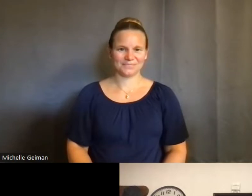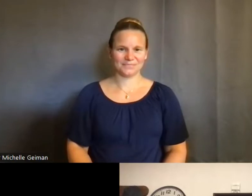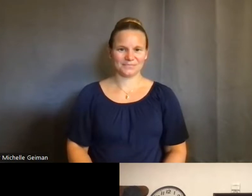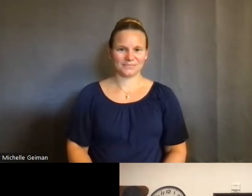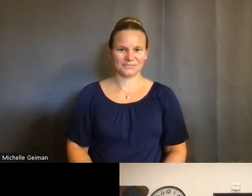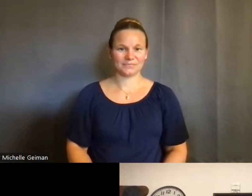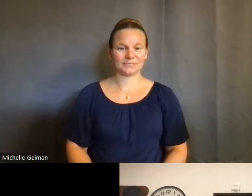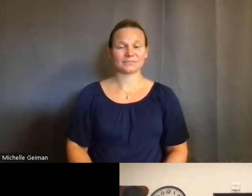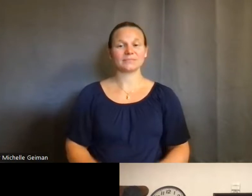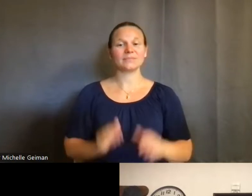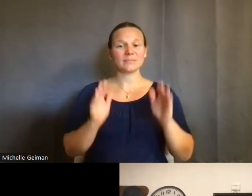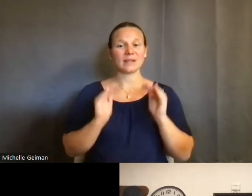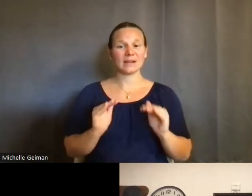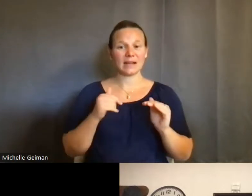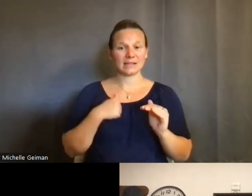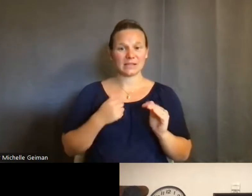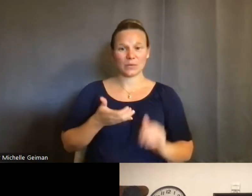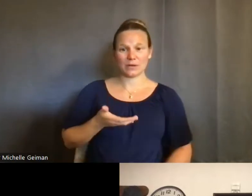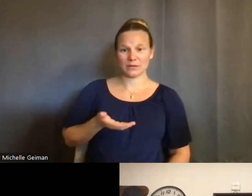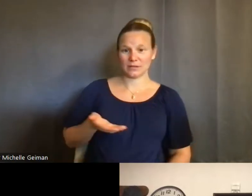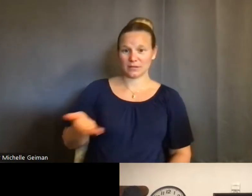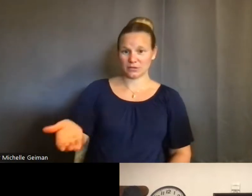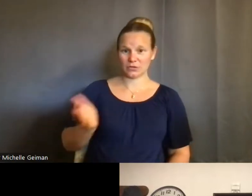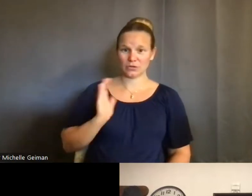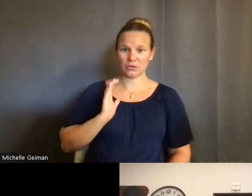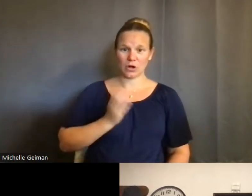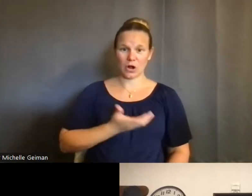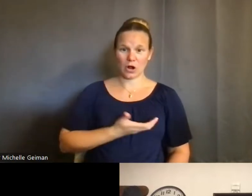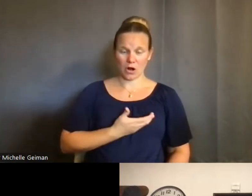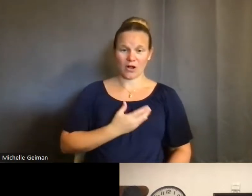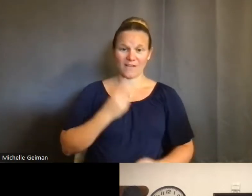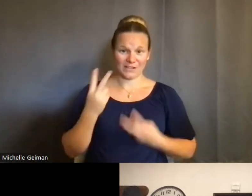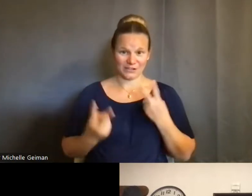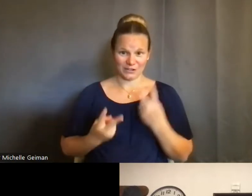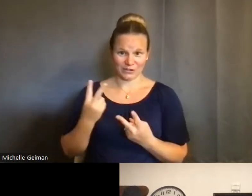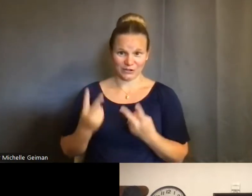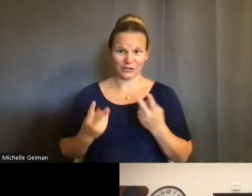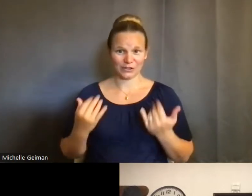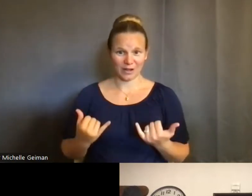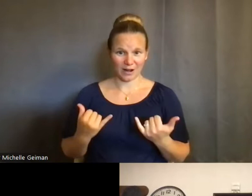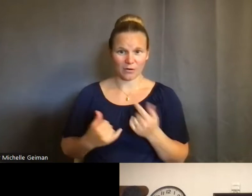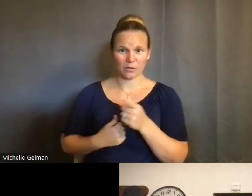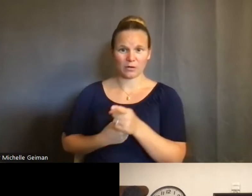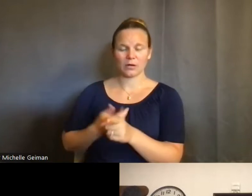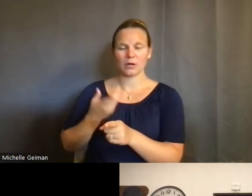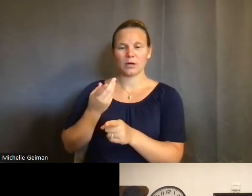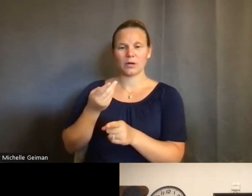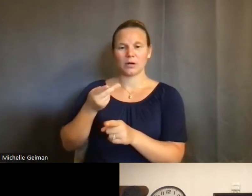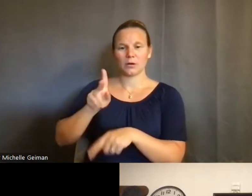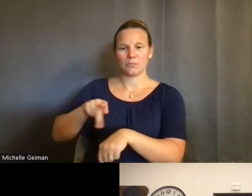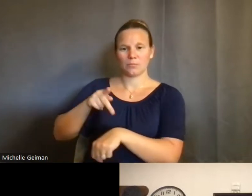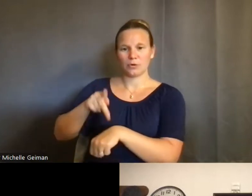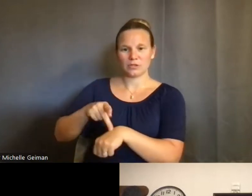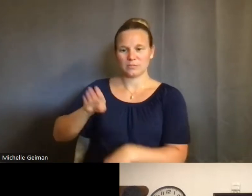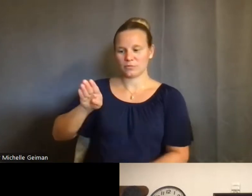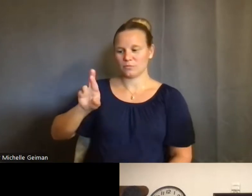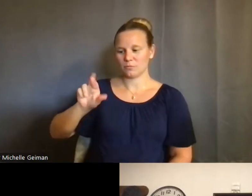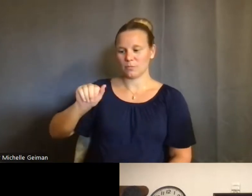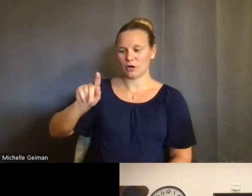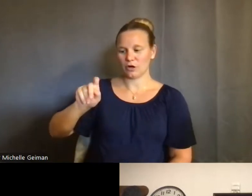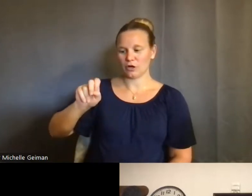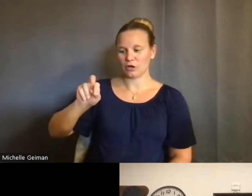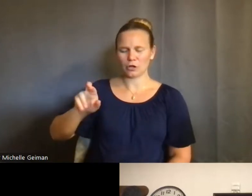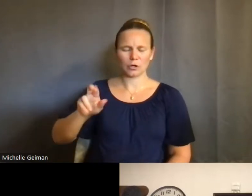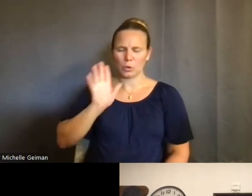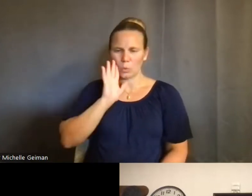special guest now, Principal Barker, to have him provide his brief bio up to now.